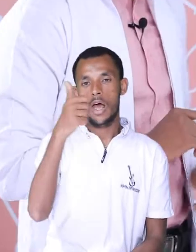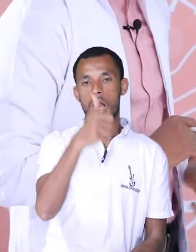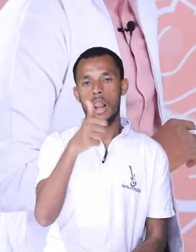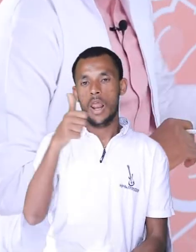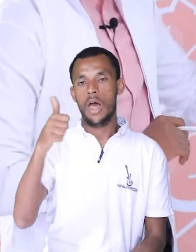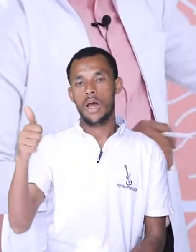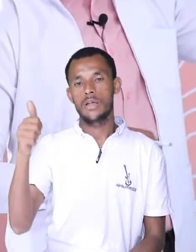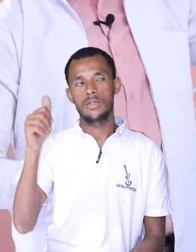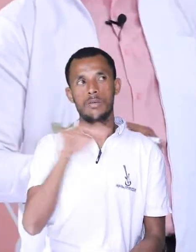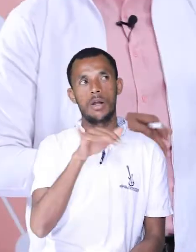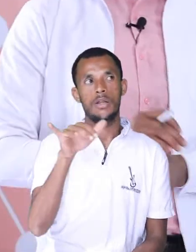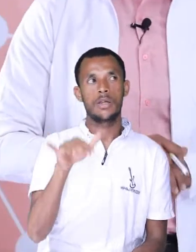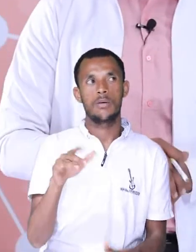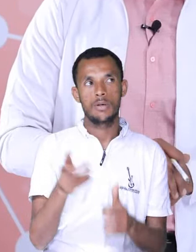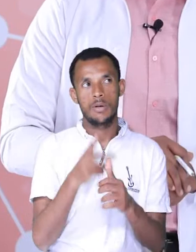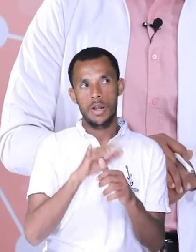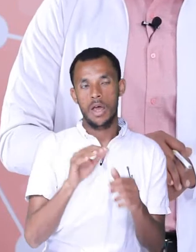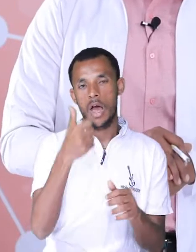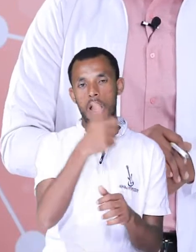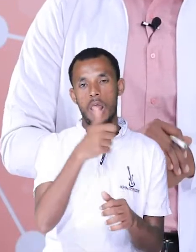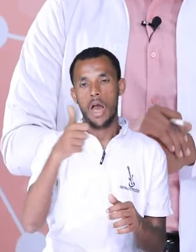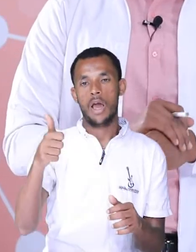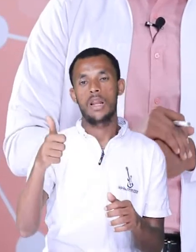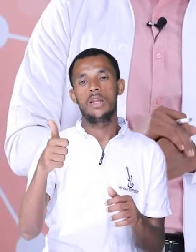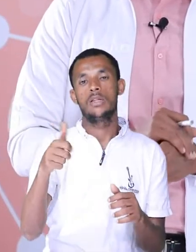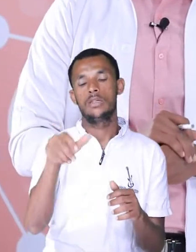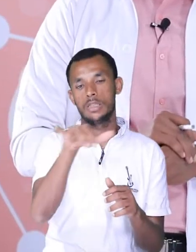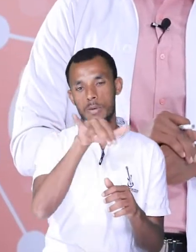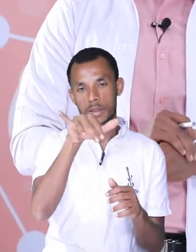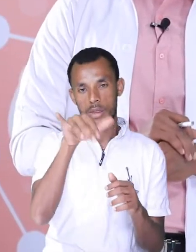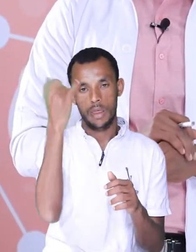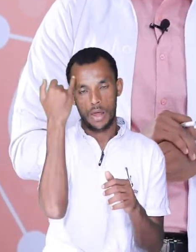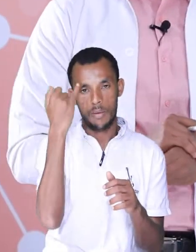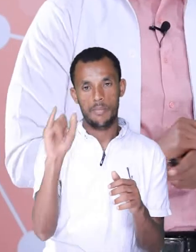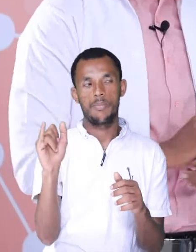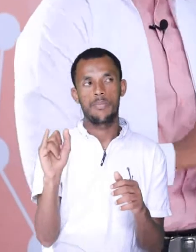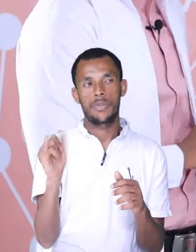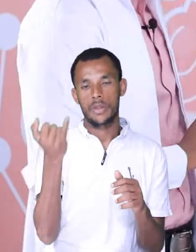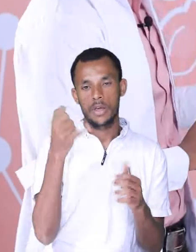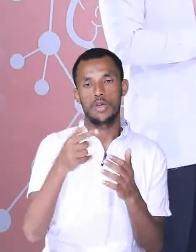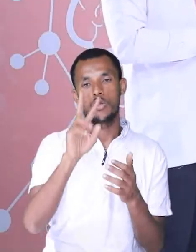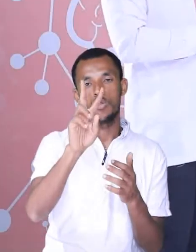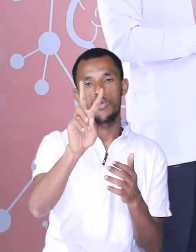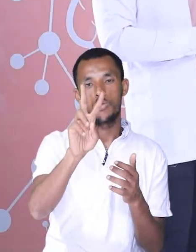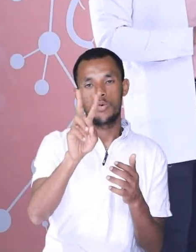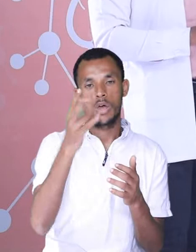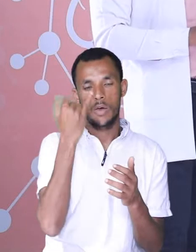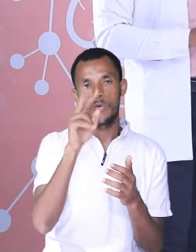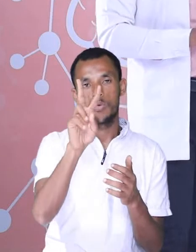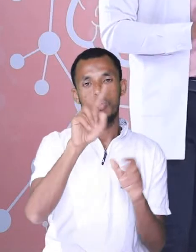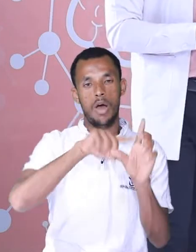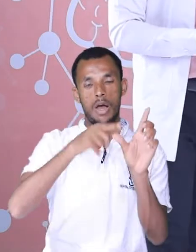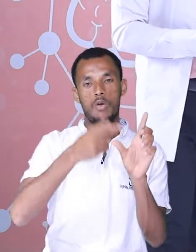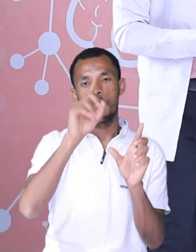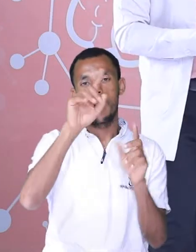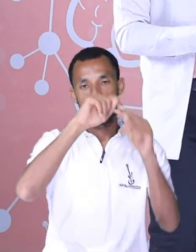about angle, angle similarity theorem. In the case of angle, angle similarity theorem, it says if 2 angles of